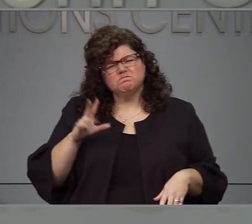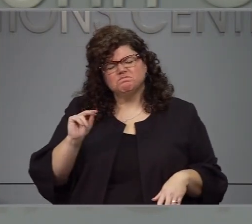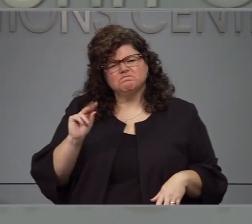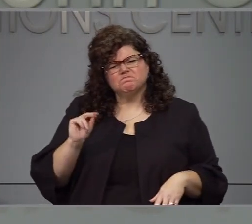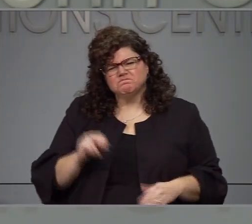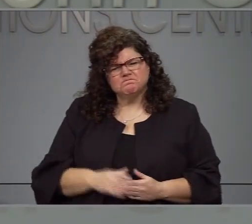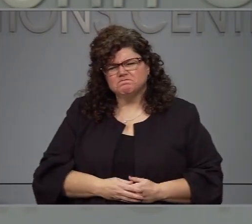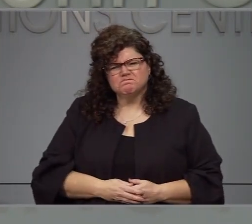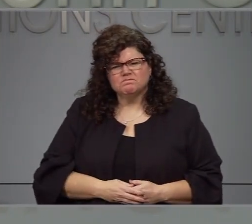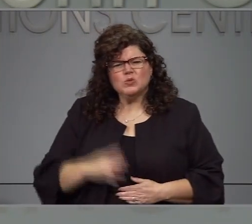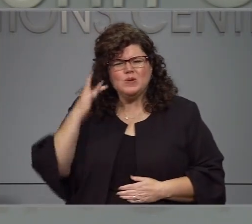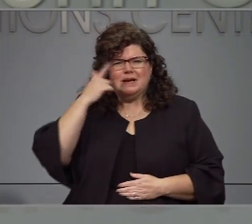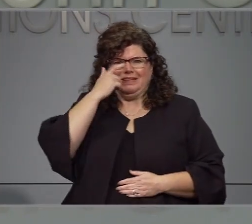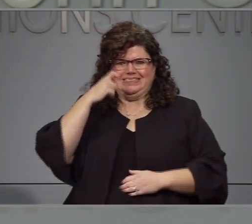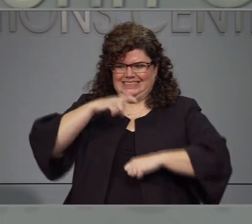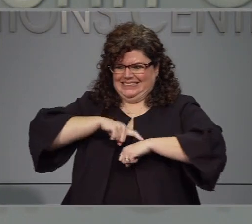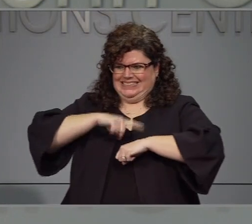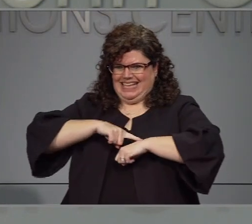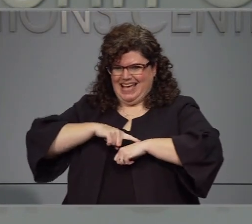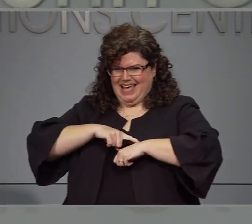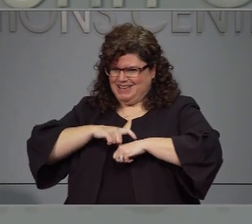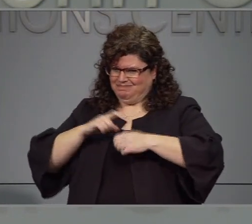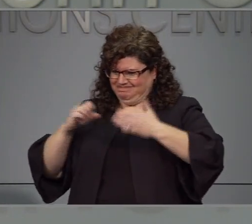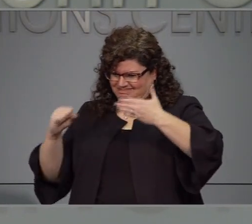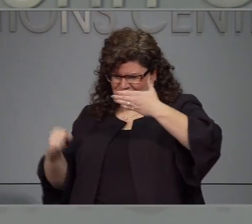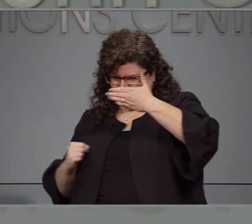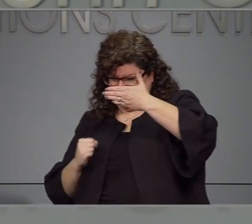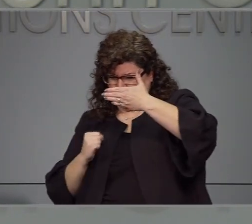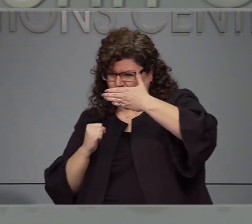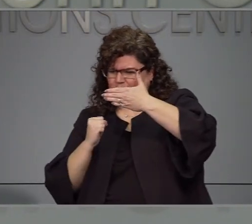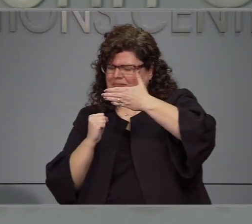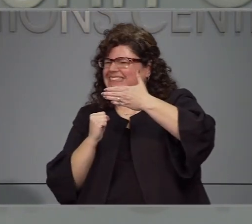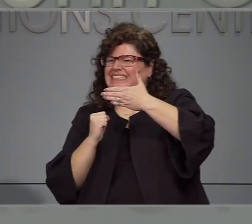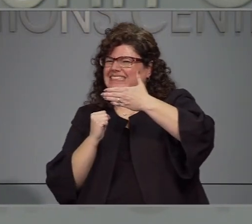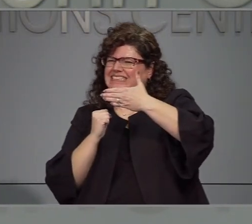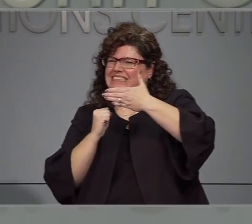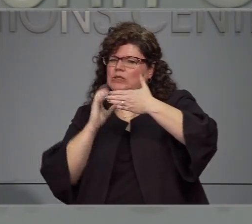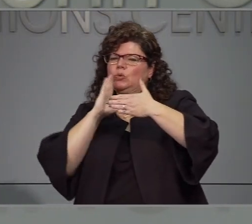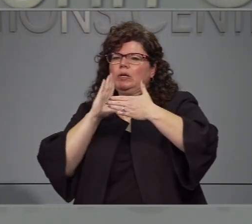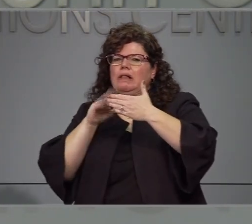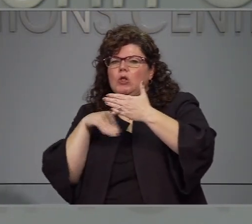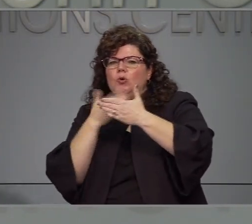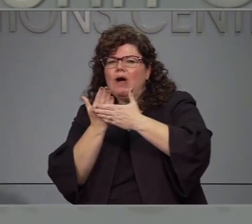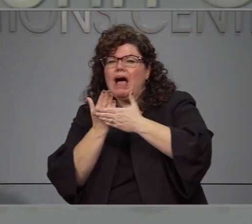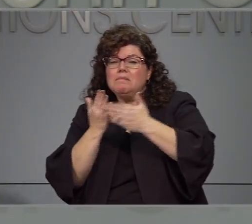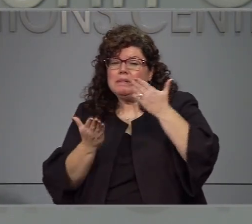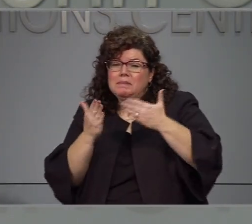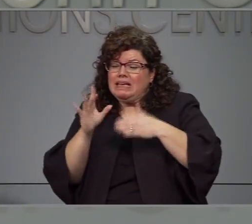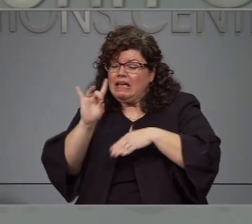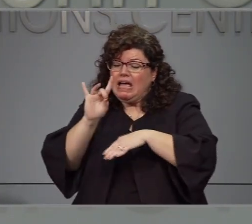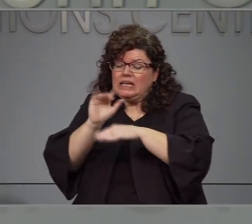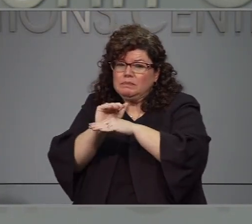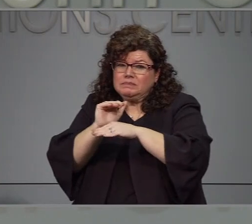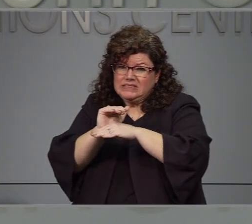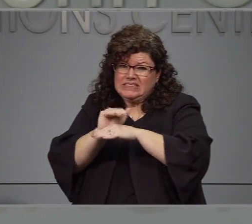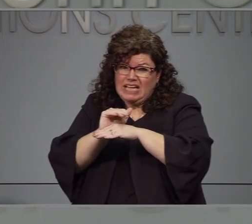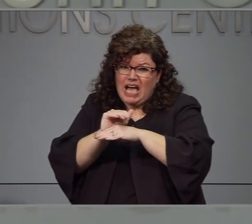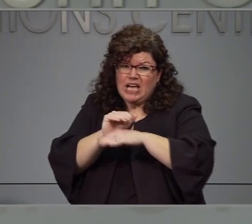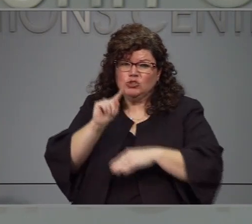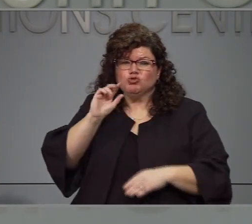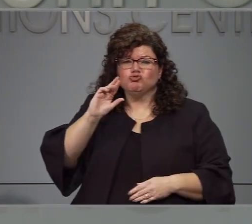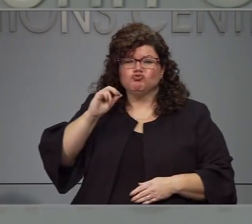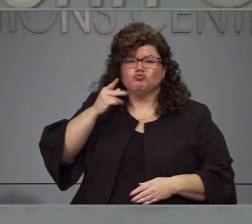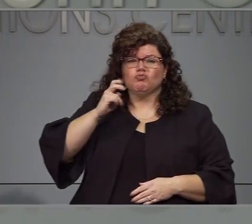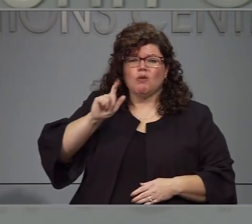the timing of the storm. We're expecting it to arrive as early as 8 p.m. tonight with some tropical storm